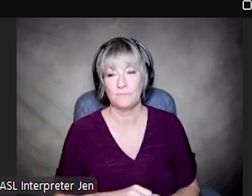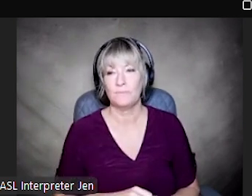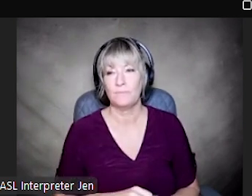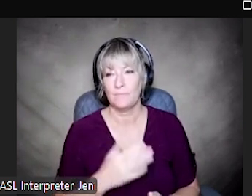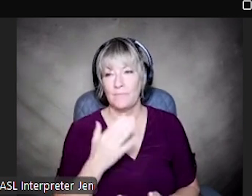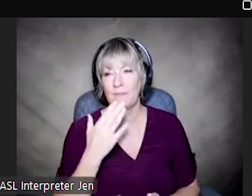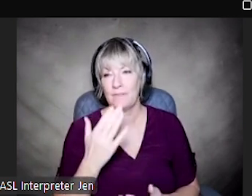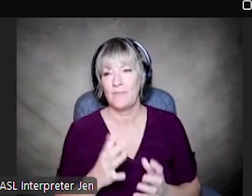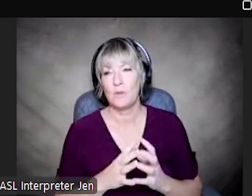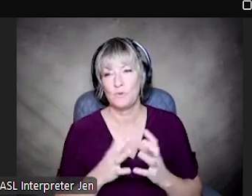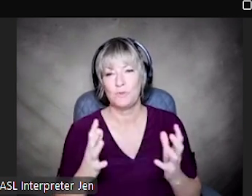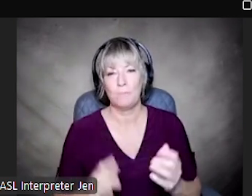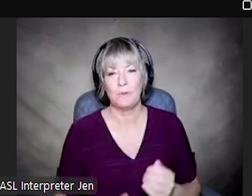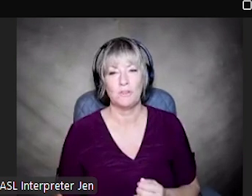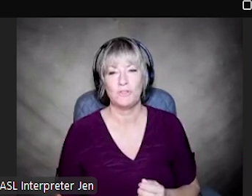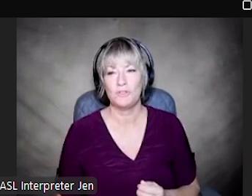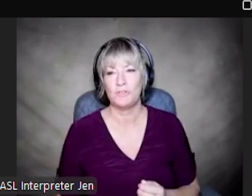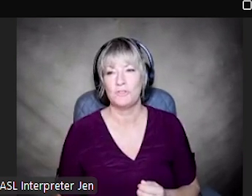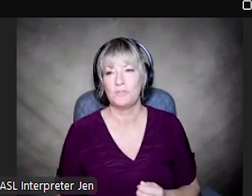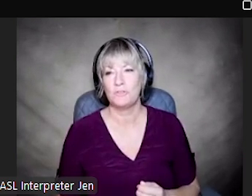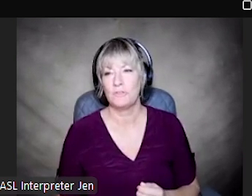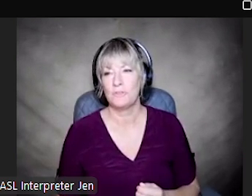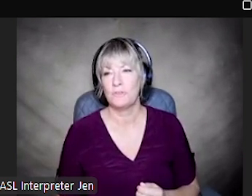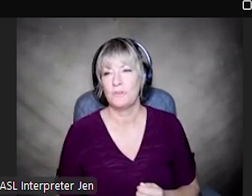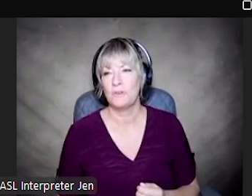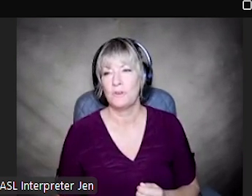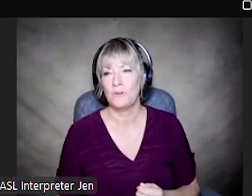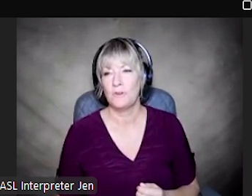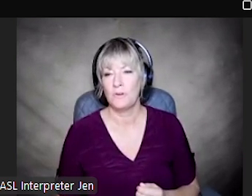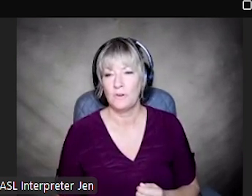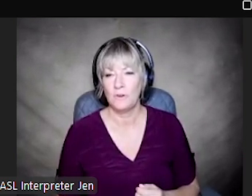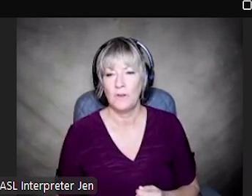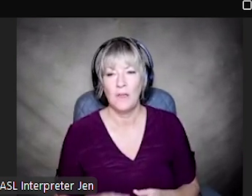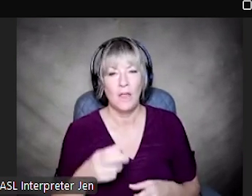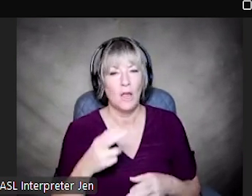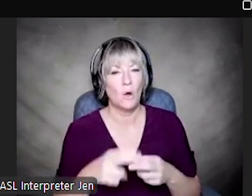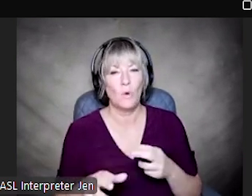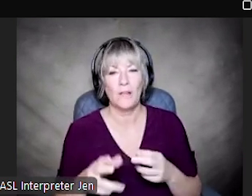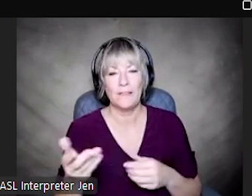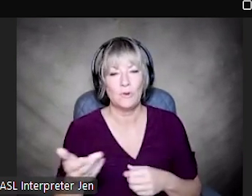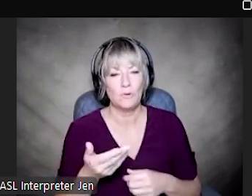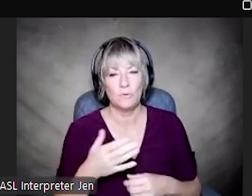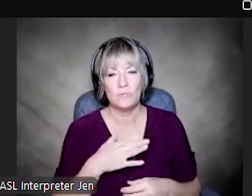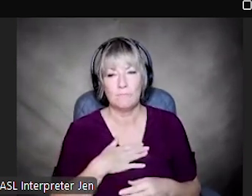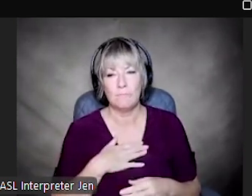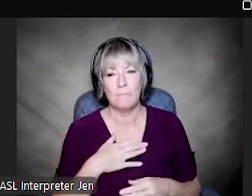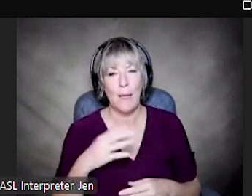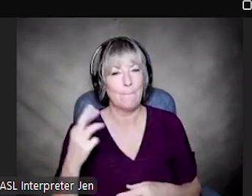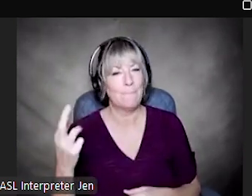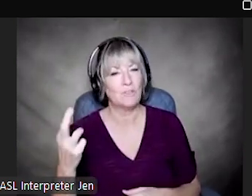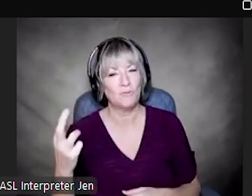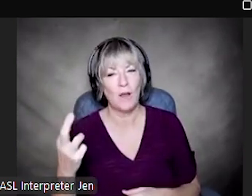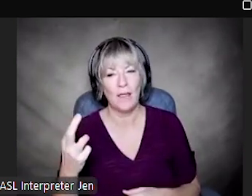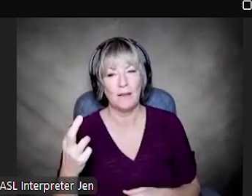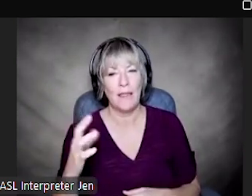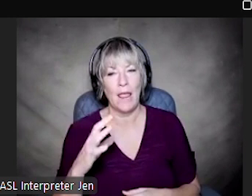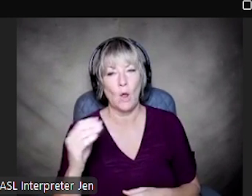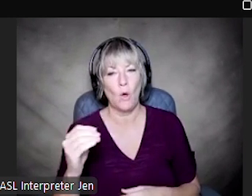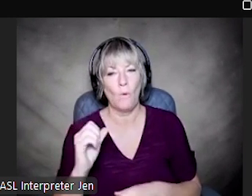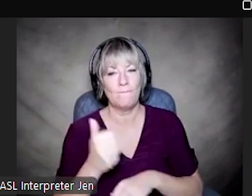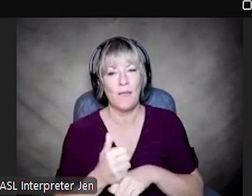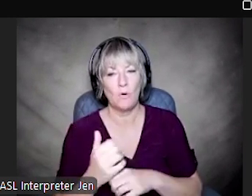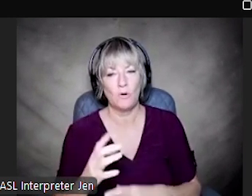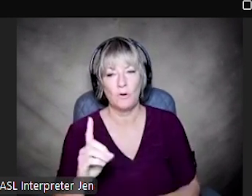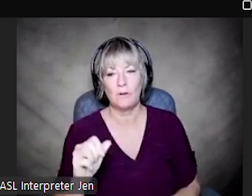thank you so Victor. much, Megan. Thank you. Great. Go I'm actually gonna quickly introduce my best friend and co-founder,